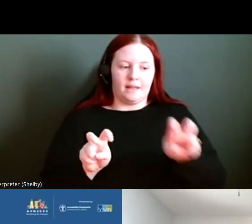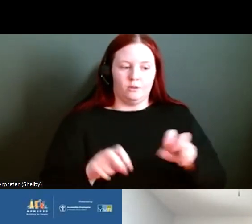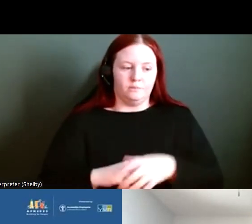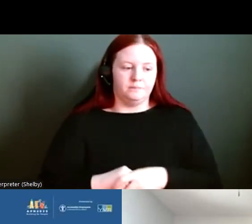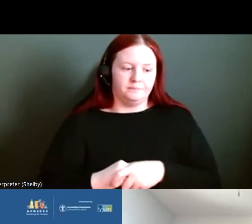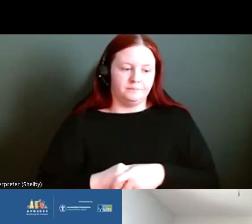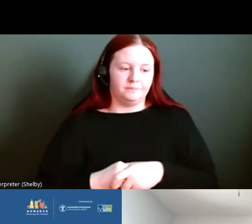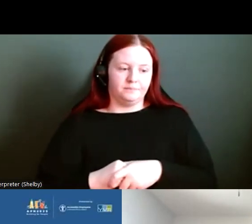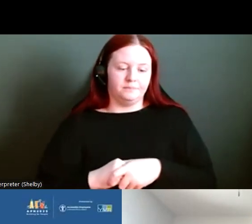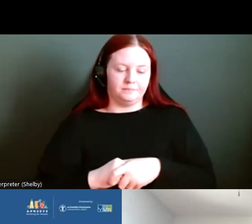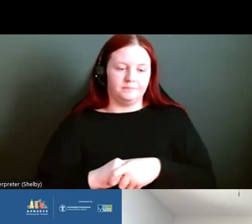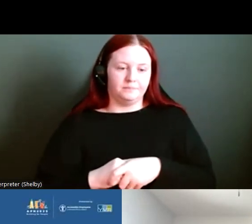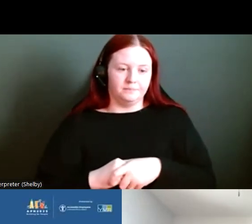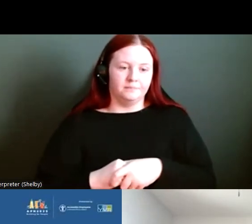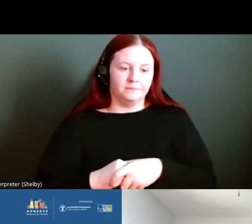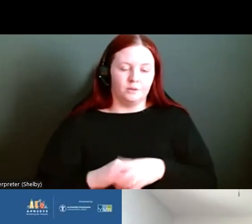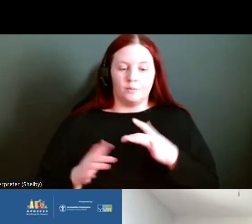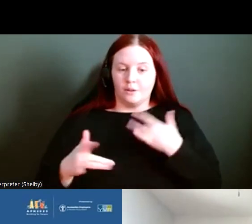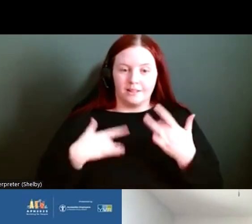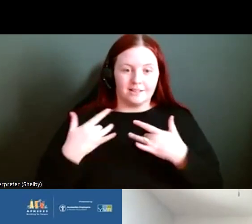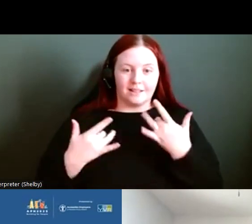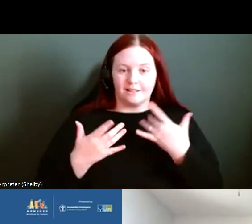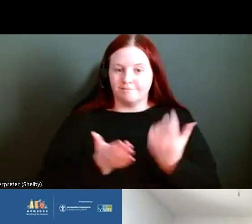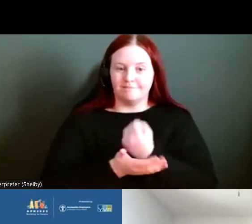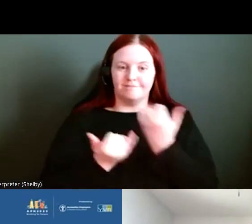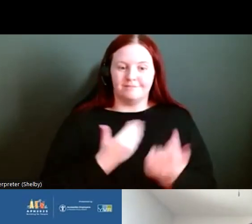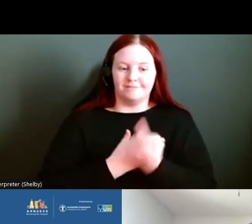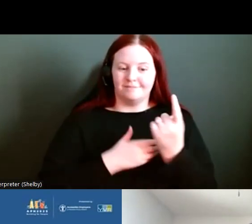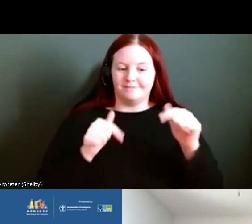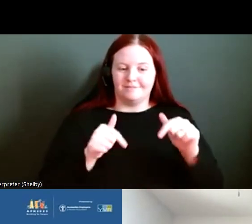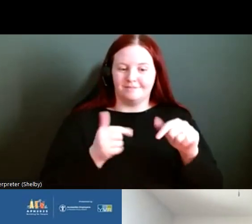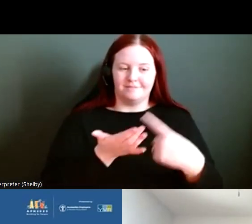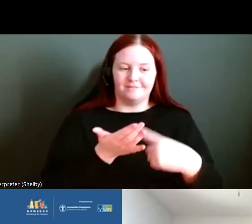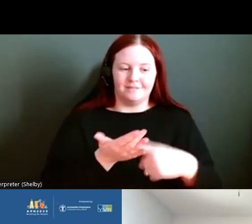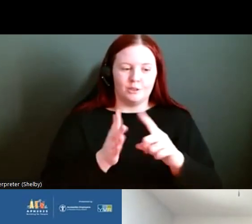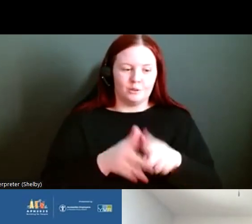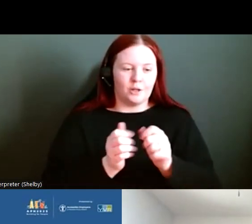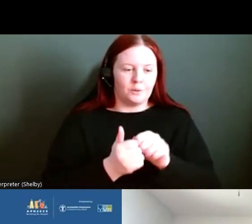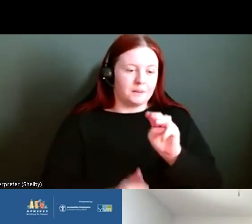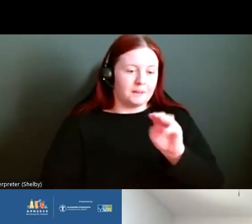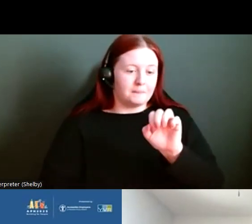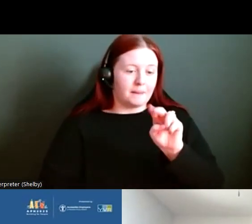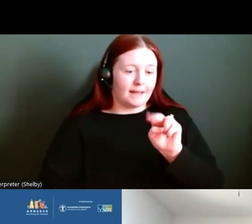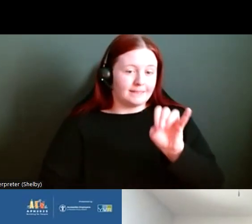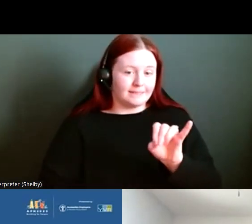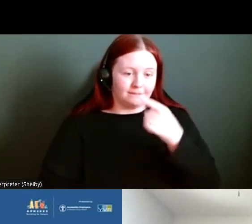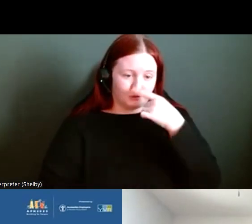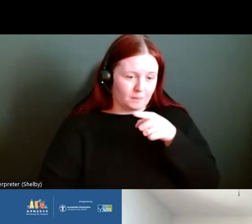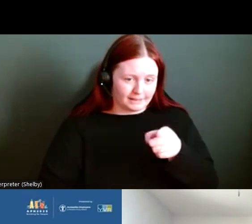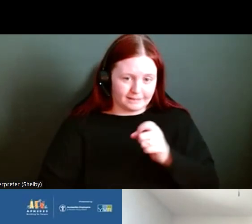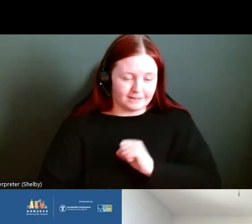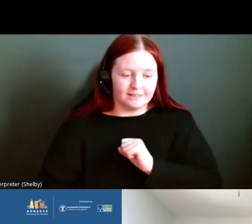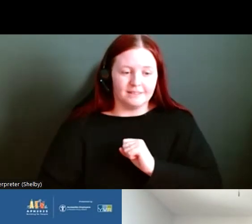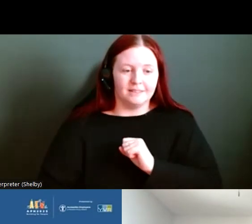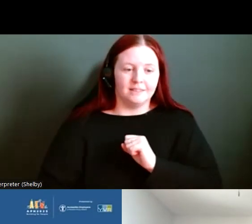we are going to be having this time together. And to kick it off, I would like to start with you, Mandy, if you don't mind. In looking